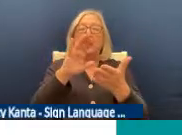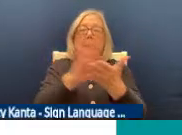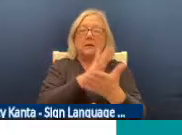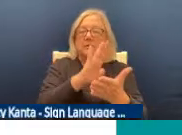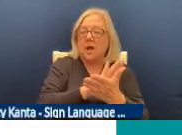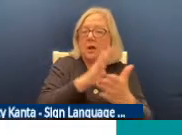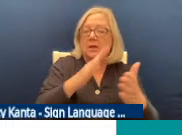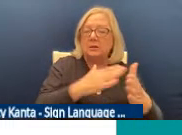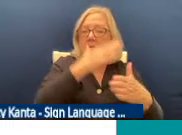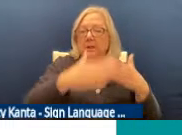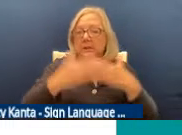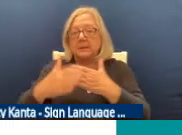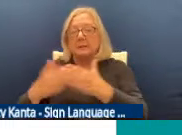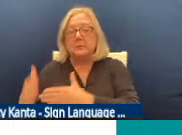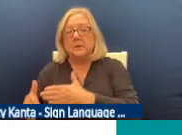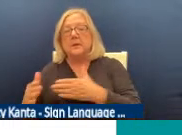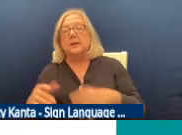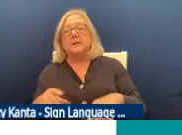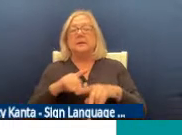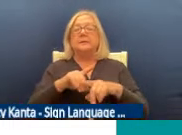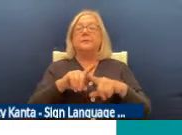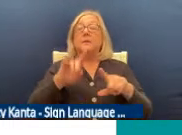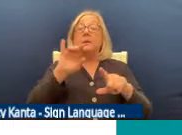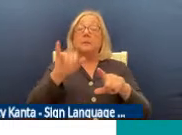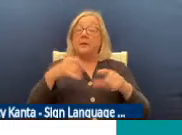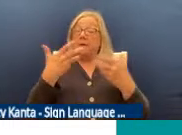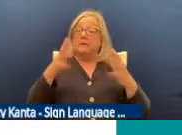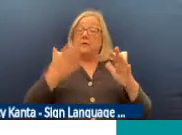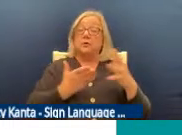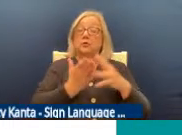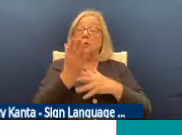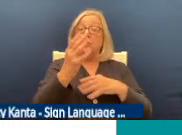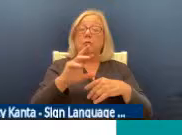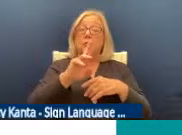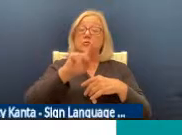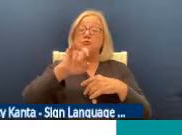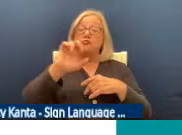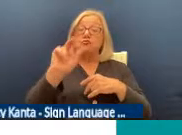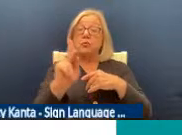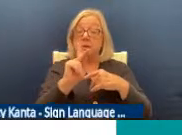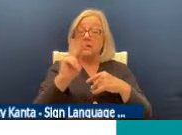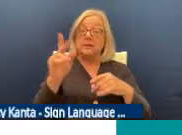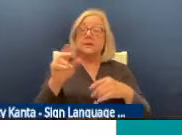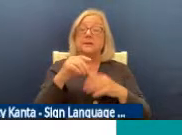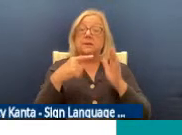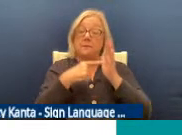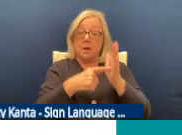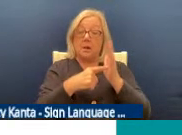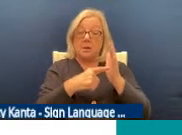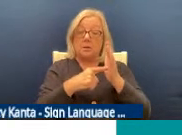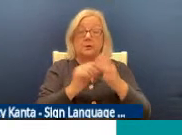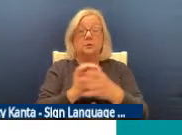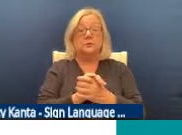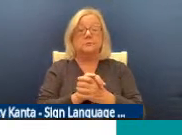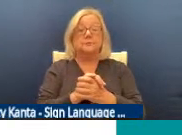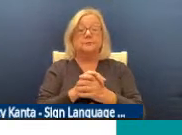we run those through a risk model, and what we're looking to estimate is actually both an estimate for a